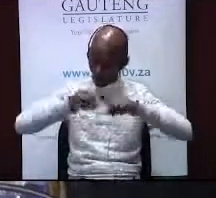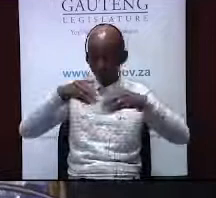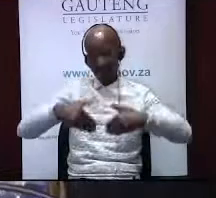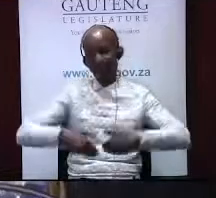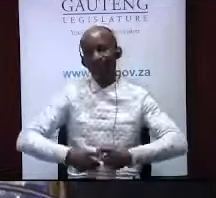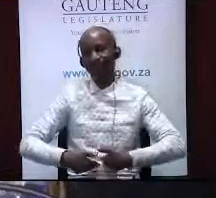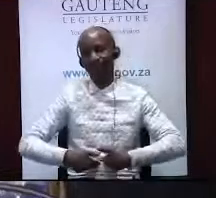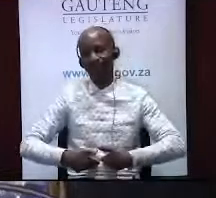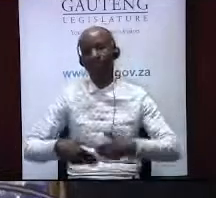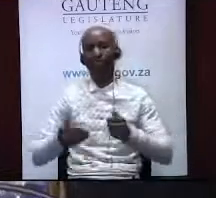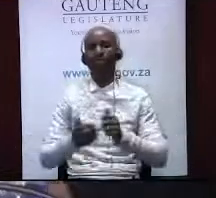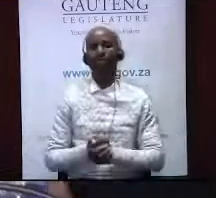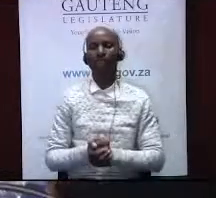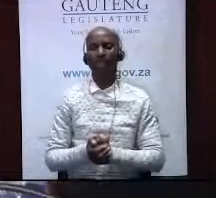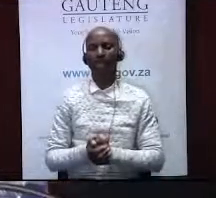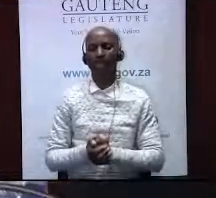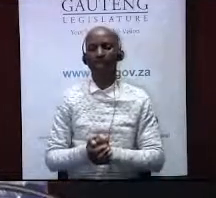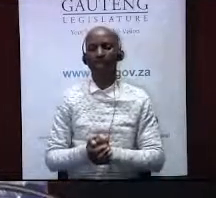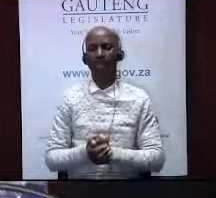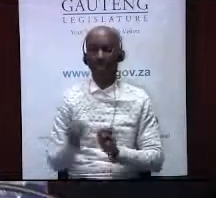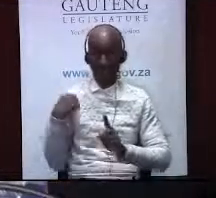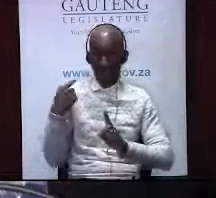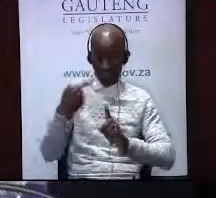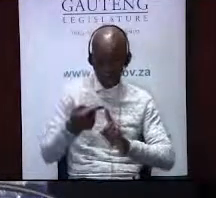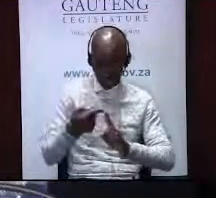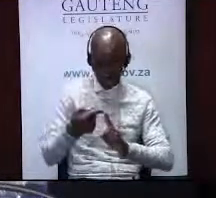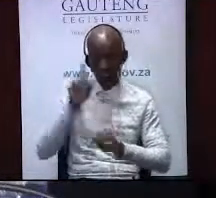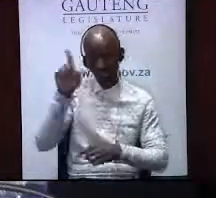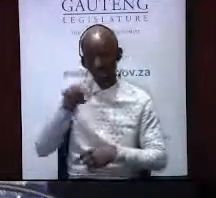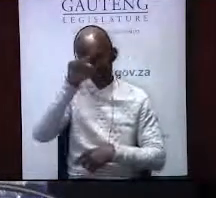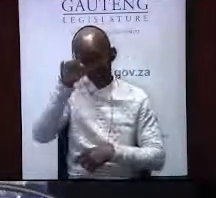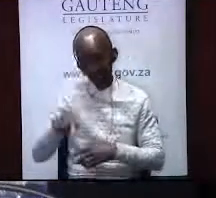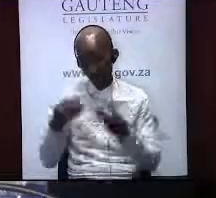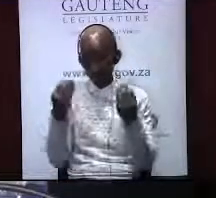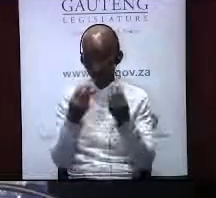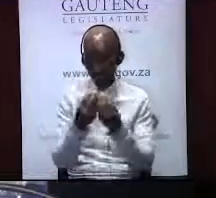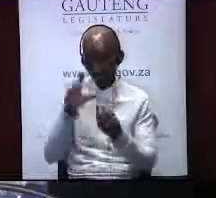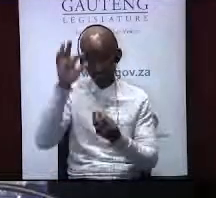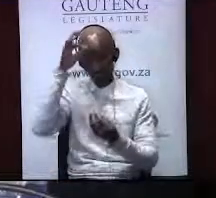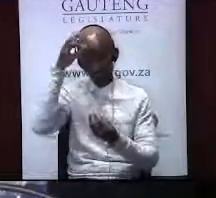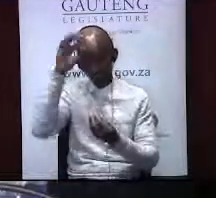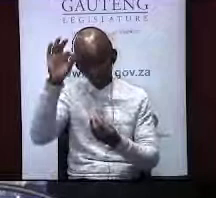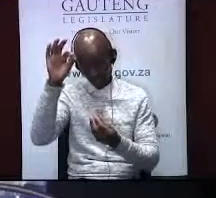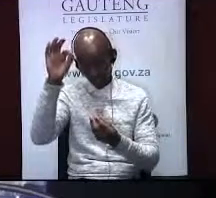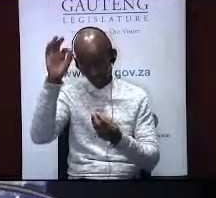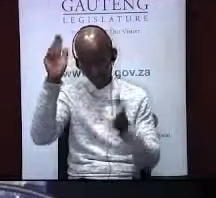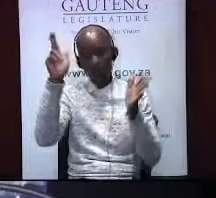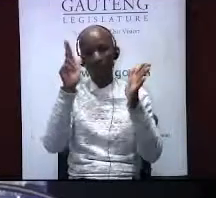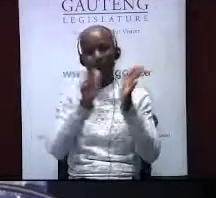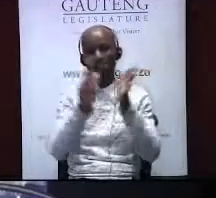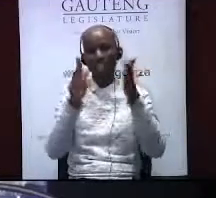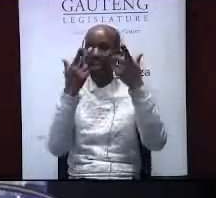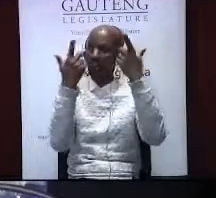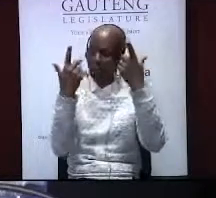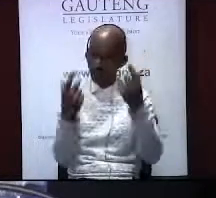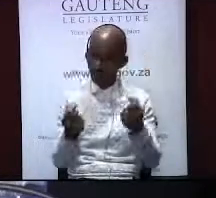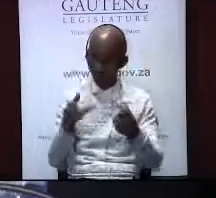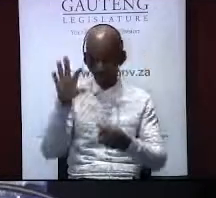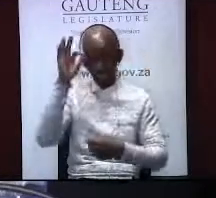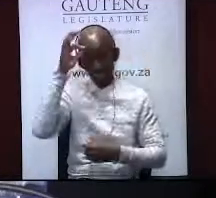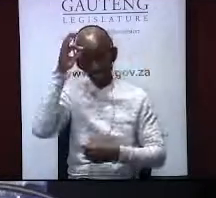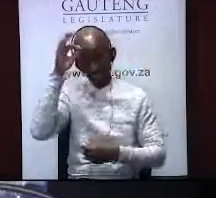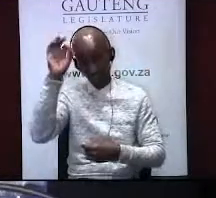Runarlapile. To an extent, there are even wrong things that the government officials, that the